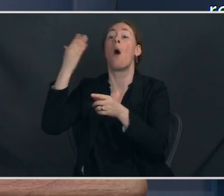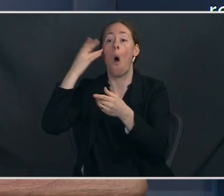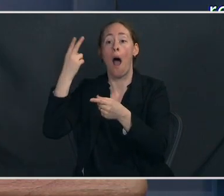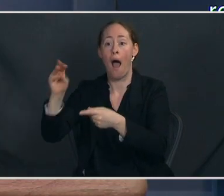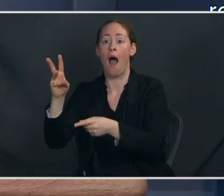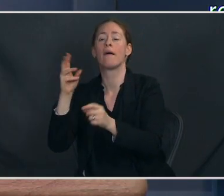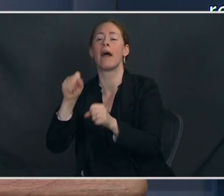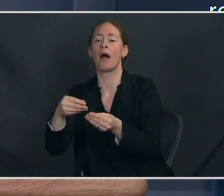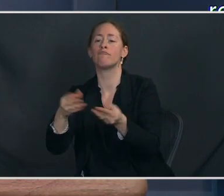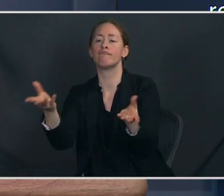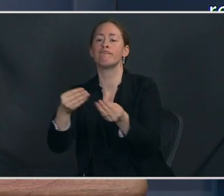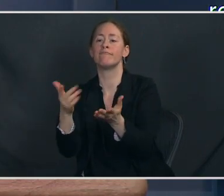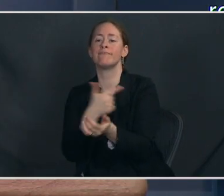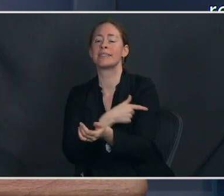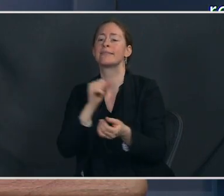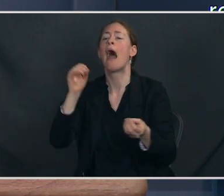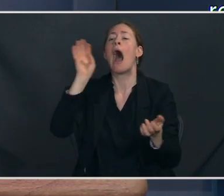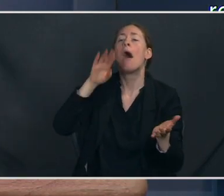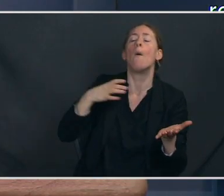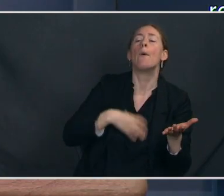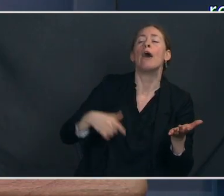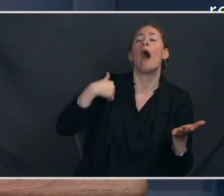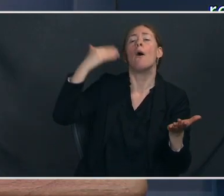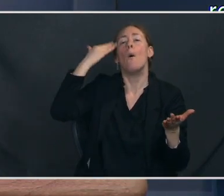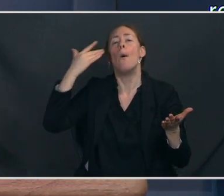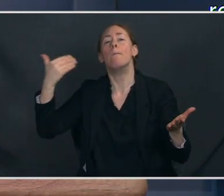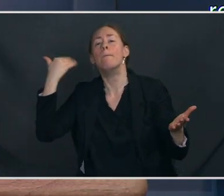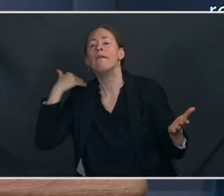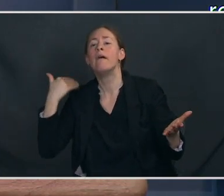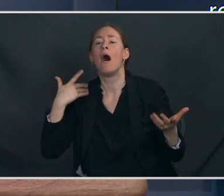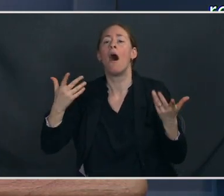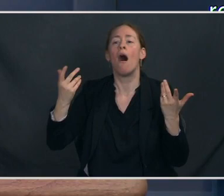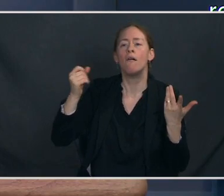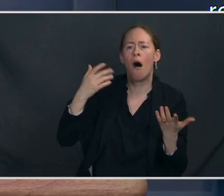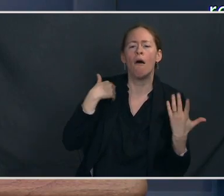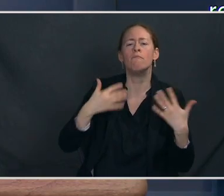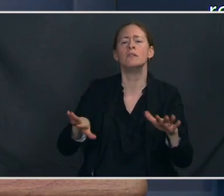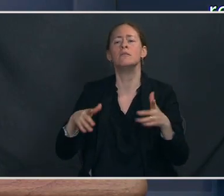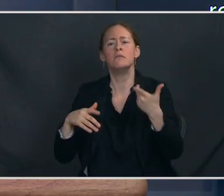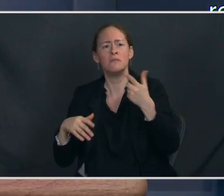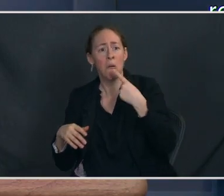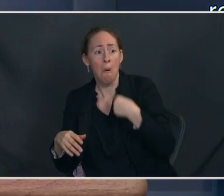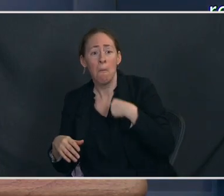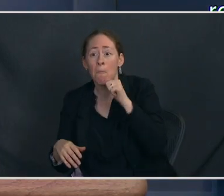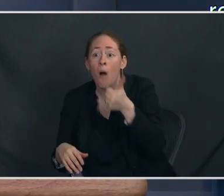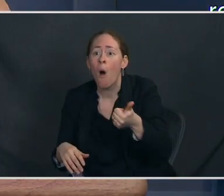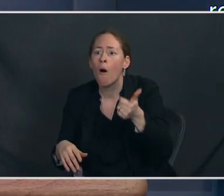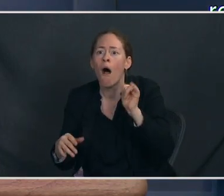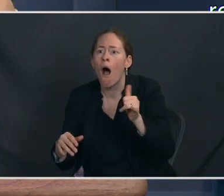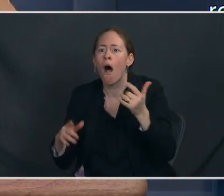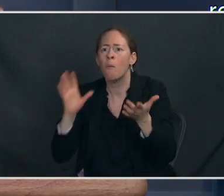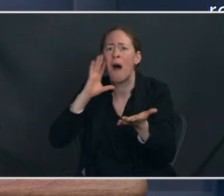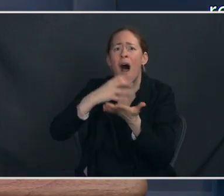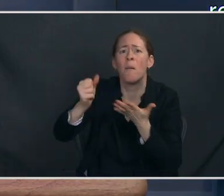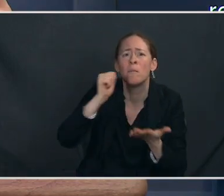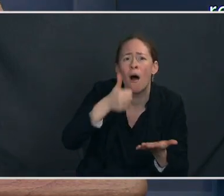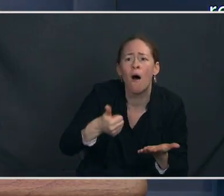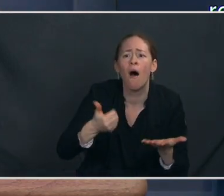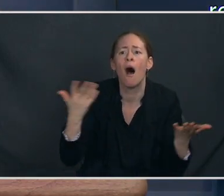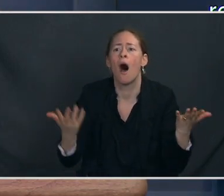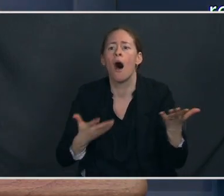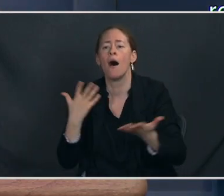told us, that it is very difficult for them when they find out a day before, a couple days before, that they're going to run out of supply or when a next